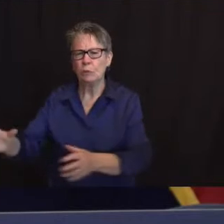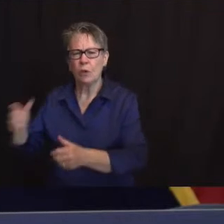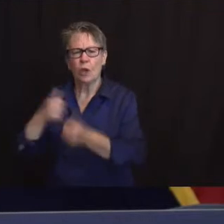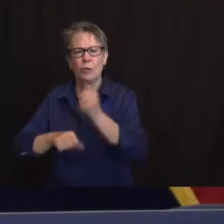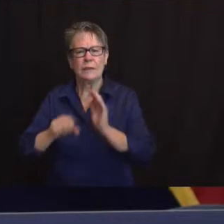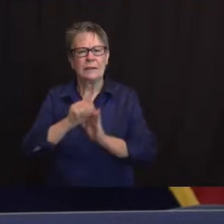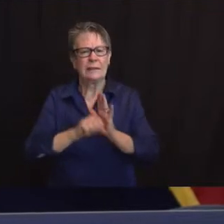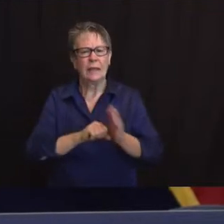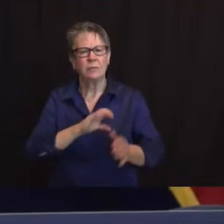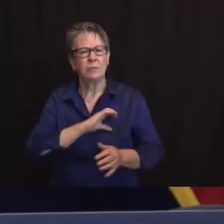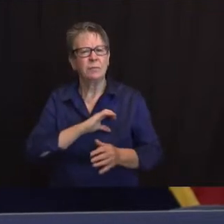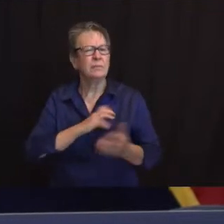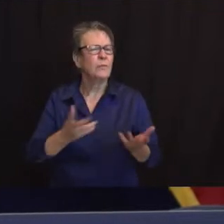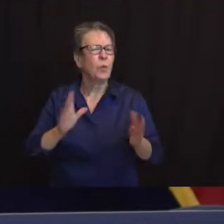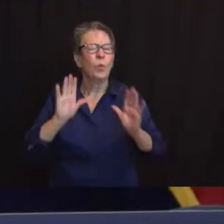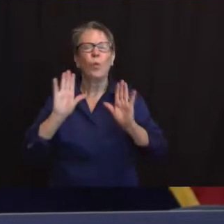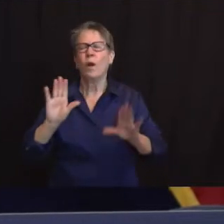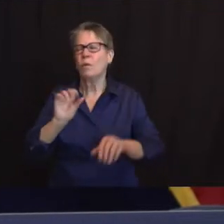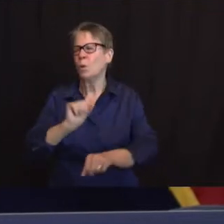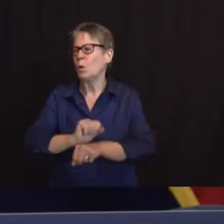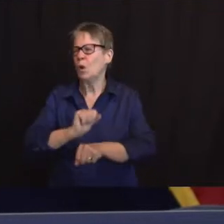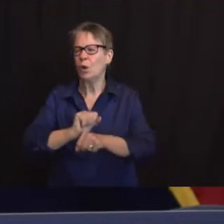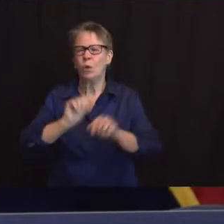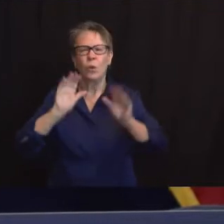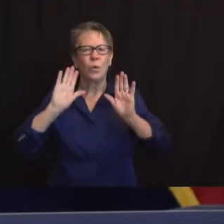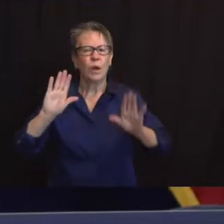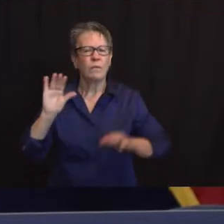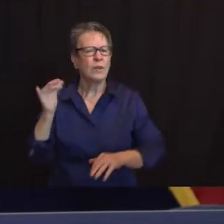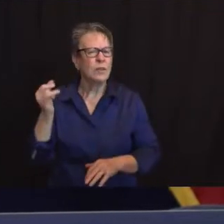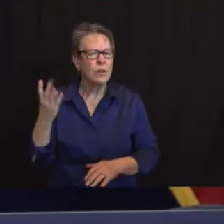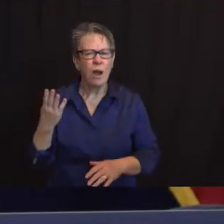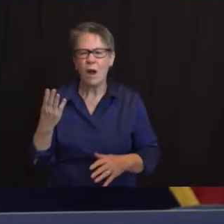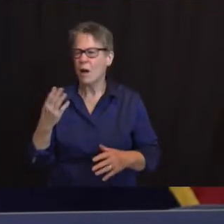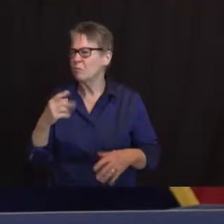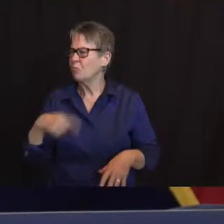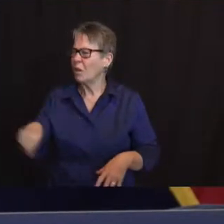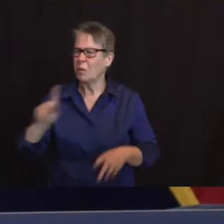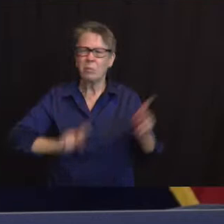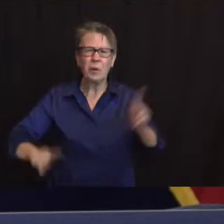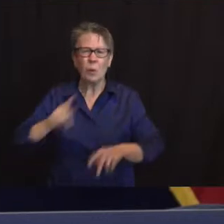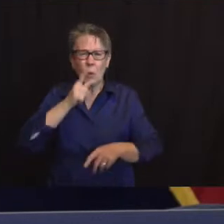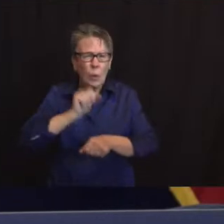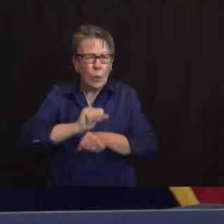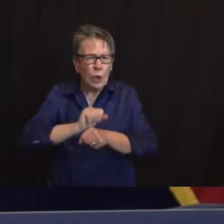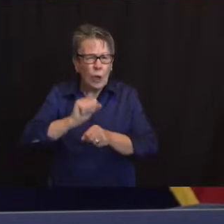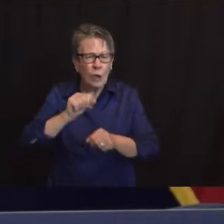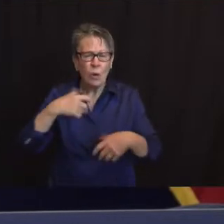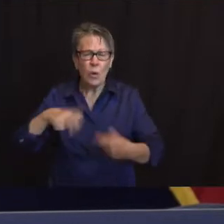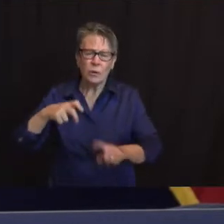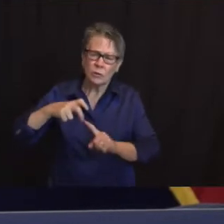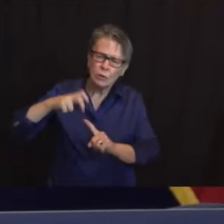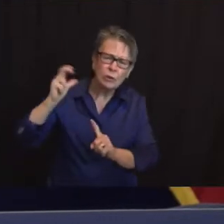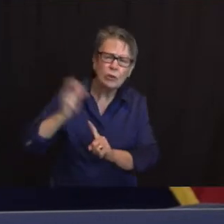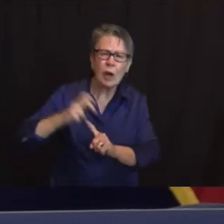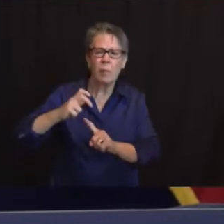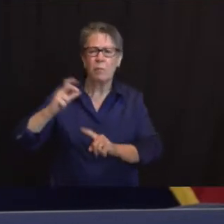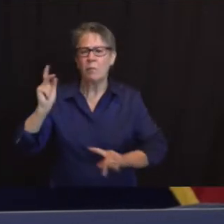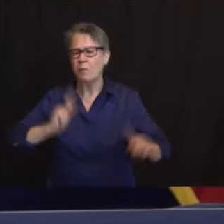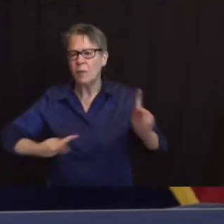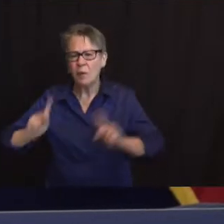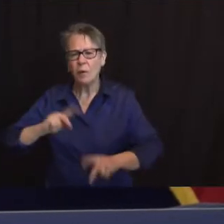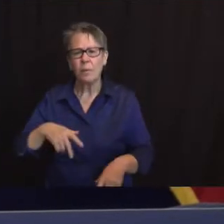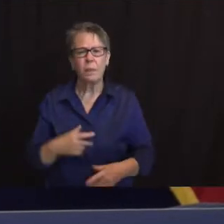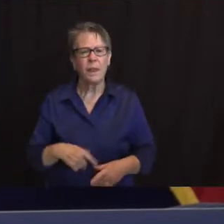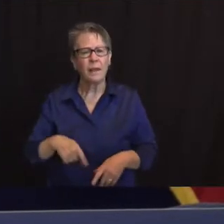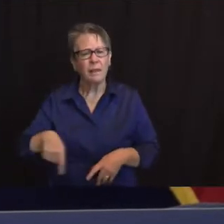you will work with some of the best men and women at all levels of federal, state, county, and municipal government in